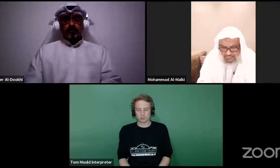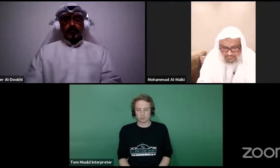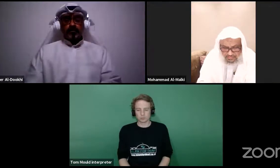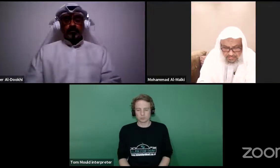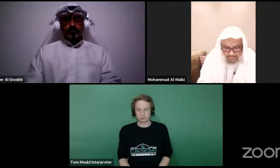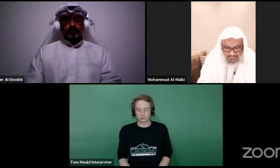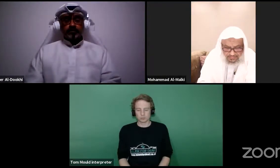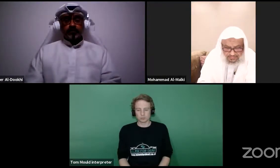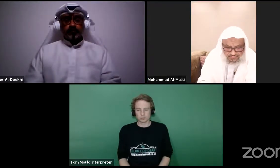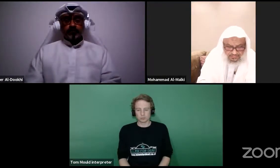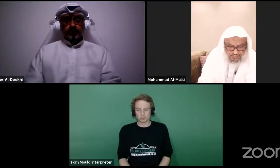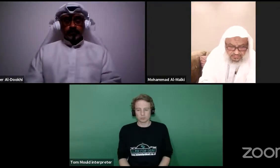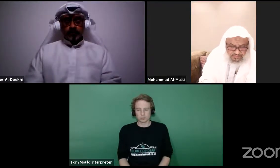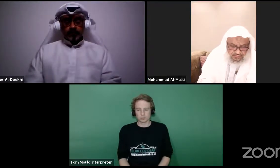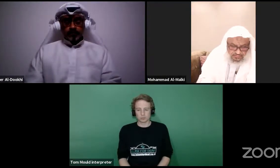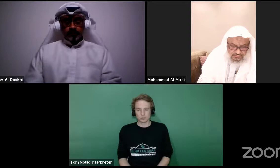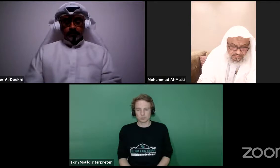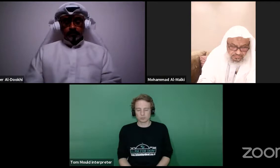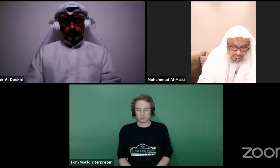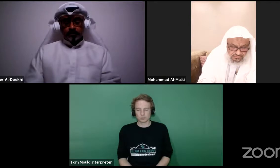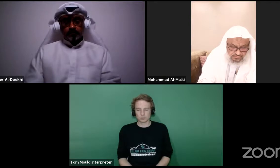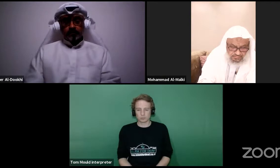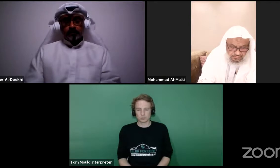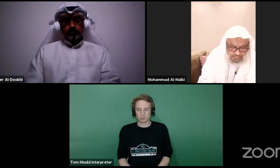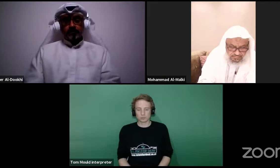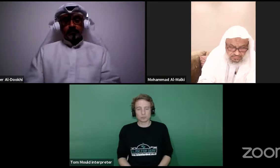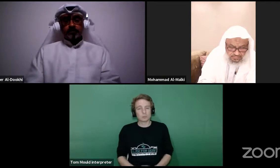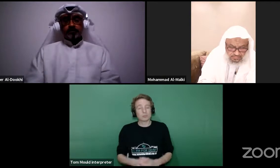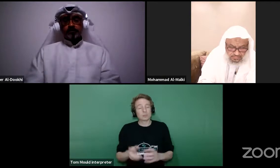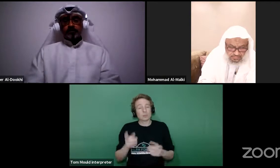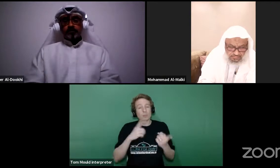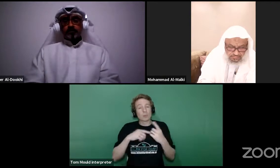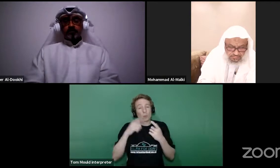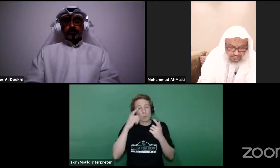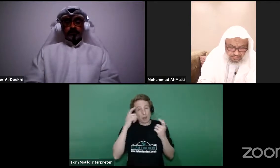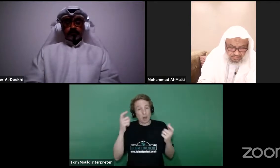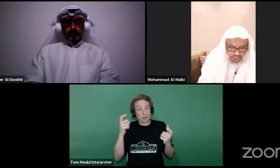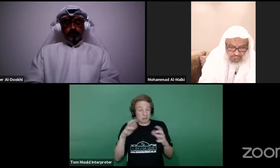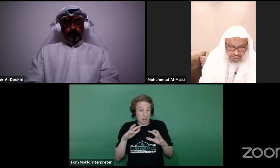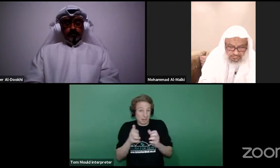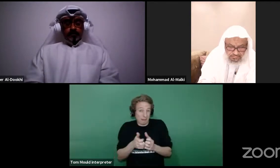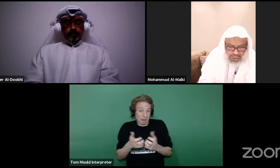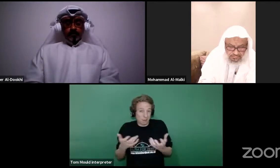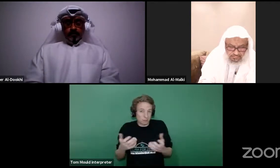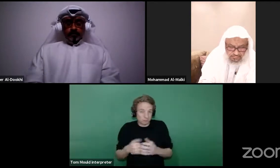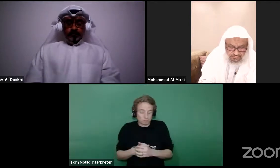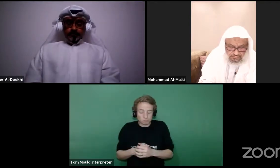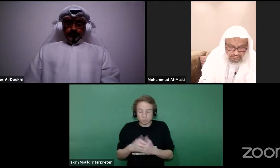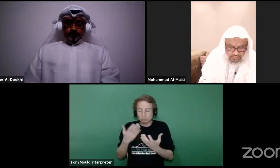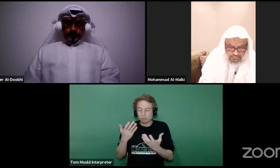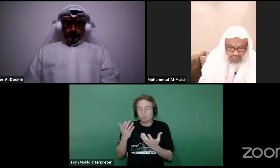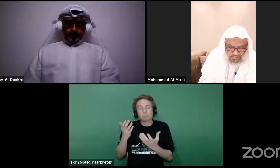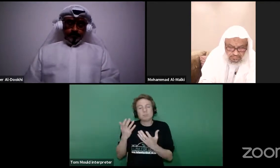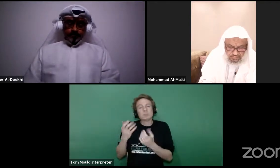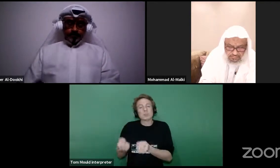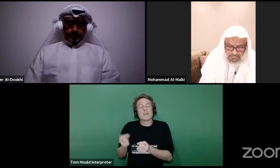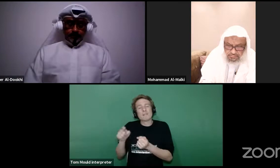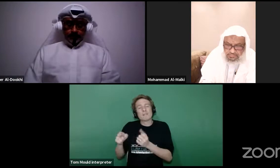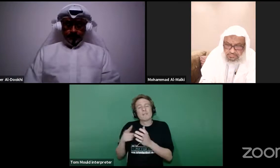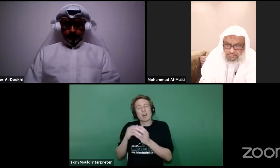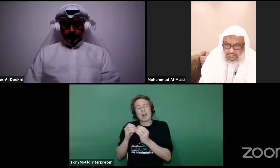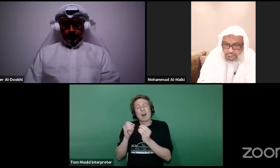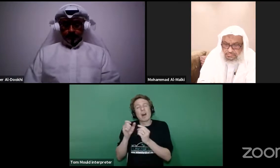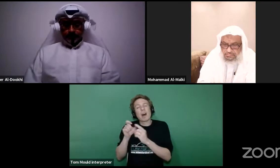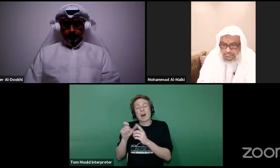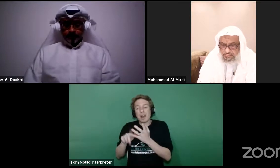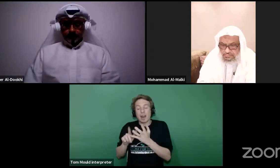And we gain an understanding of this through that which was narrated on the authority of Abdullah ibn Abbas, may Allah be pleased with them